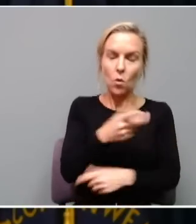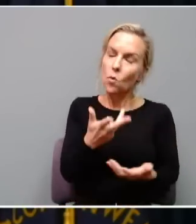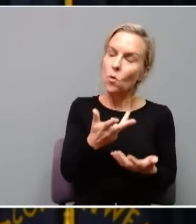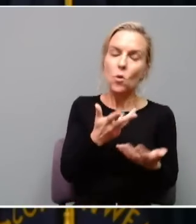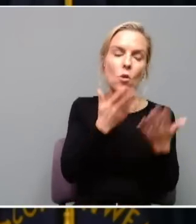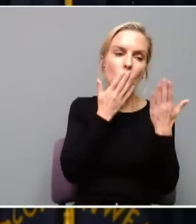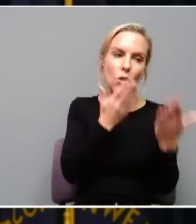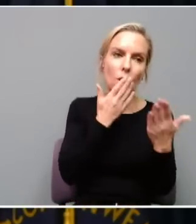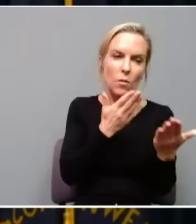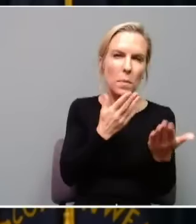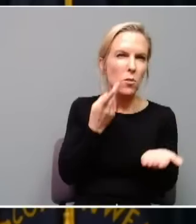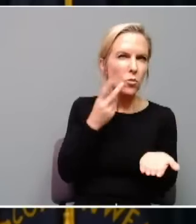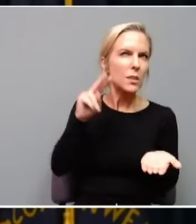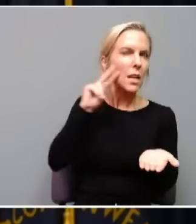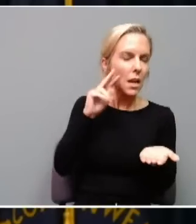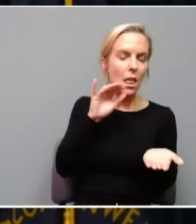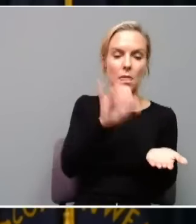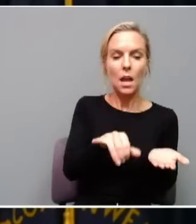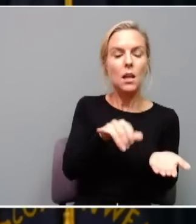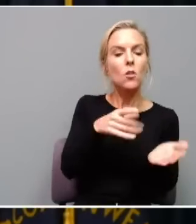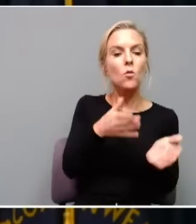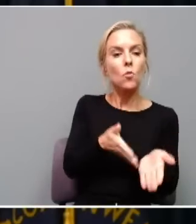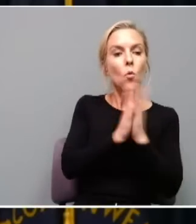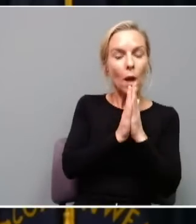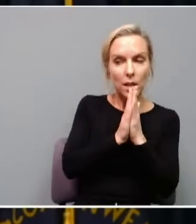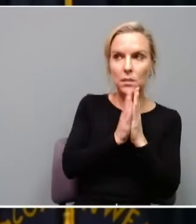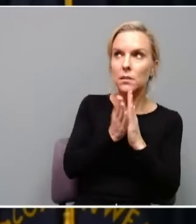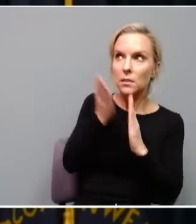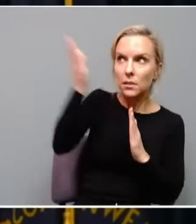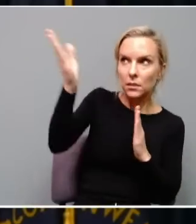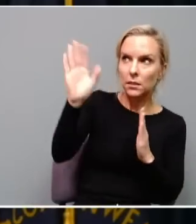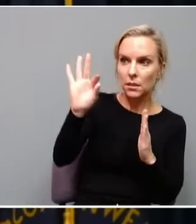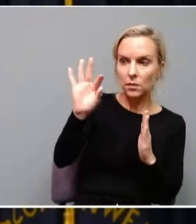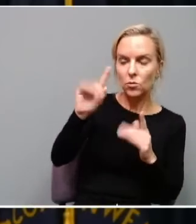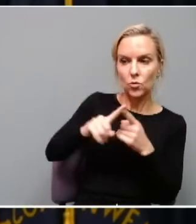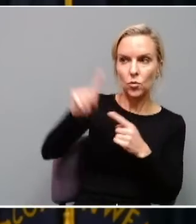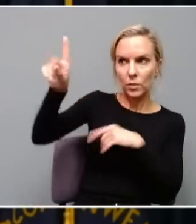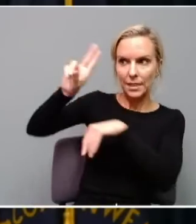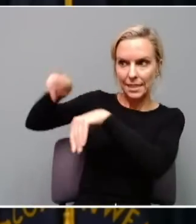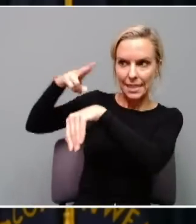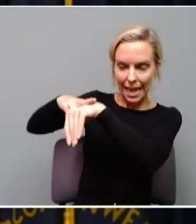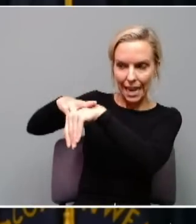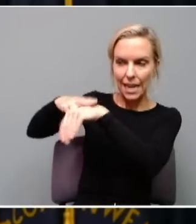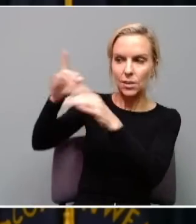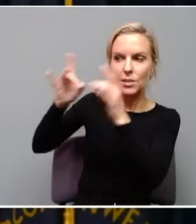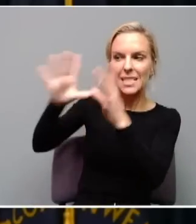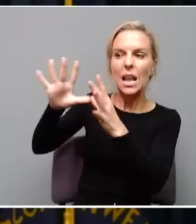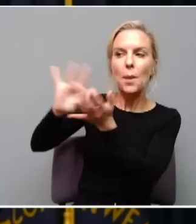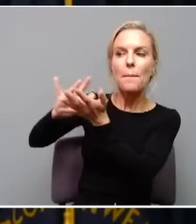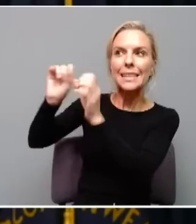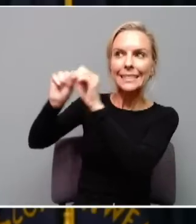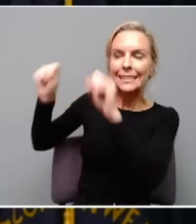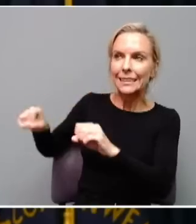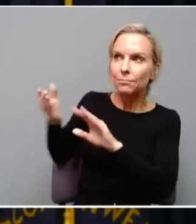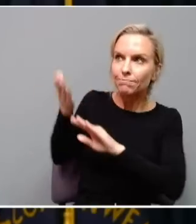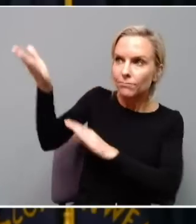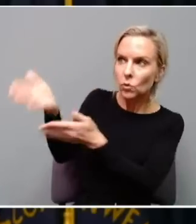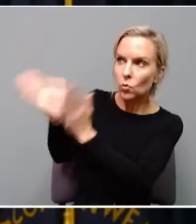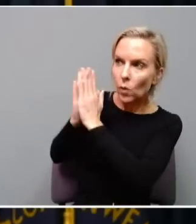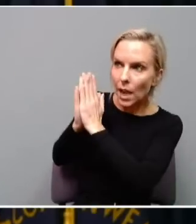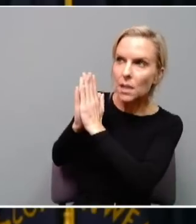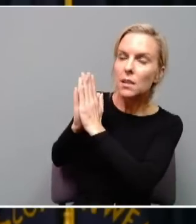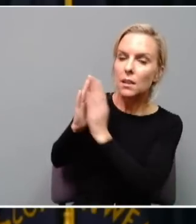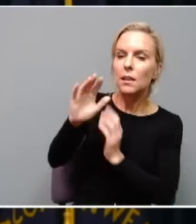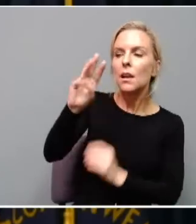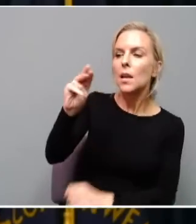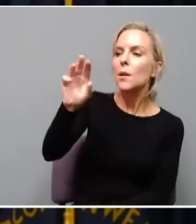the day before, that our request and my request to the National Disaster Medical System, or NDMS,